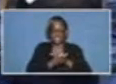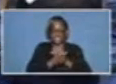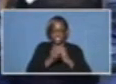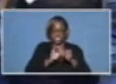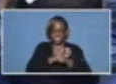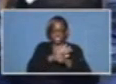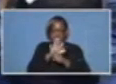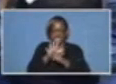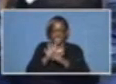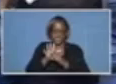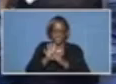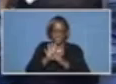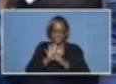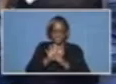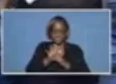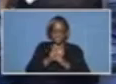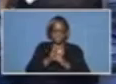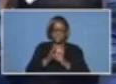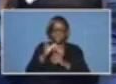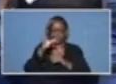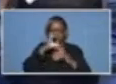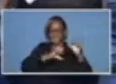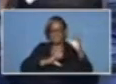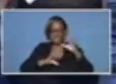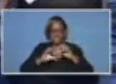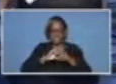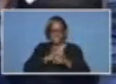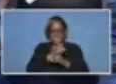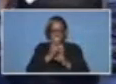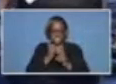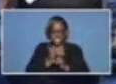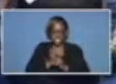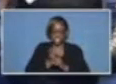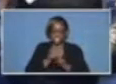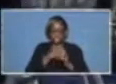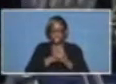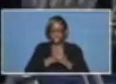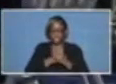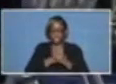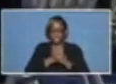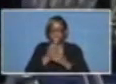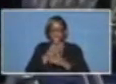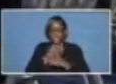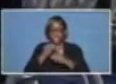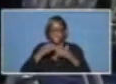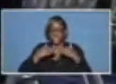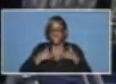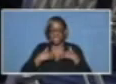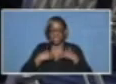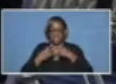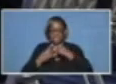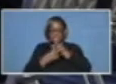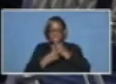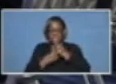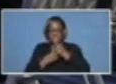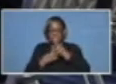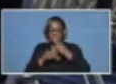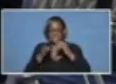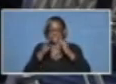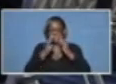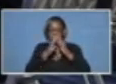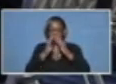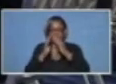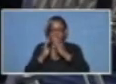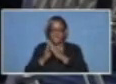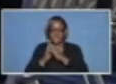Caribbean economist Mala Dukeran sharing as much during her address at this year's RF Bank Business Outlook Seminar at the